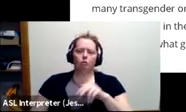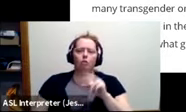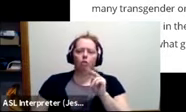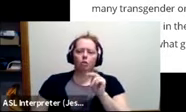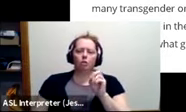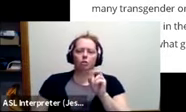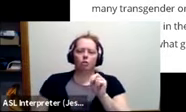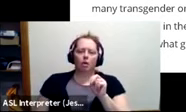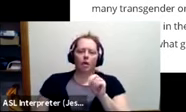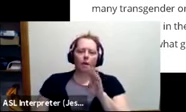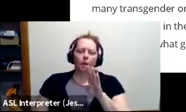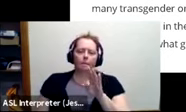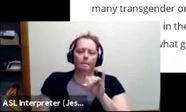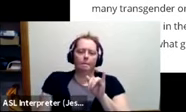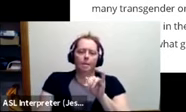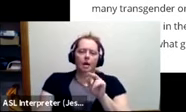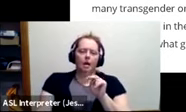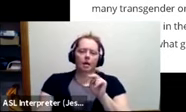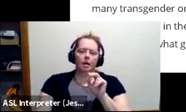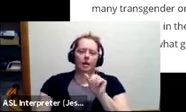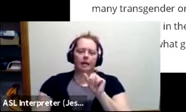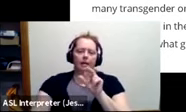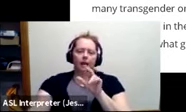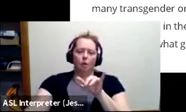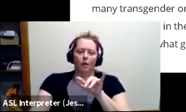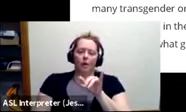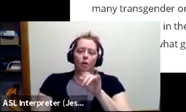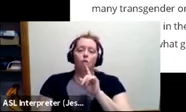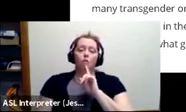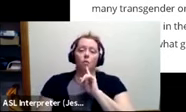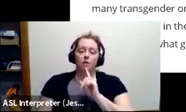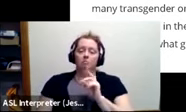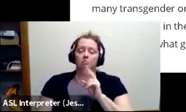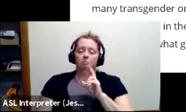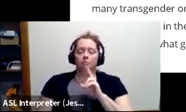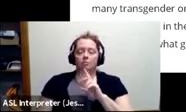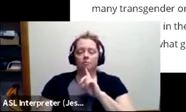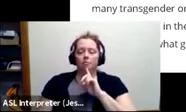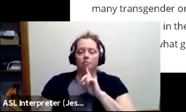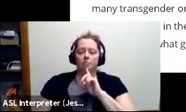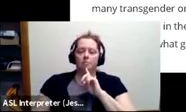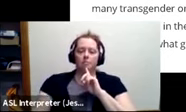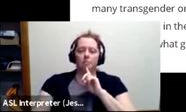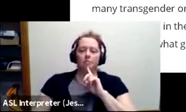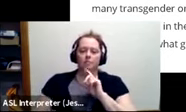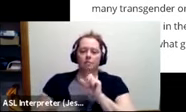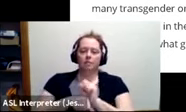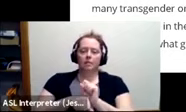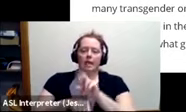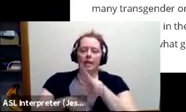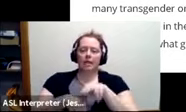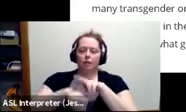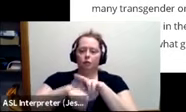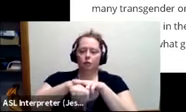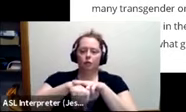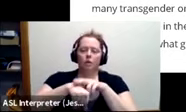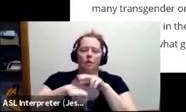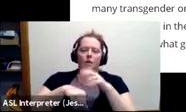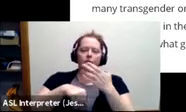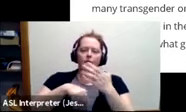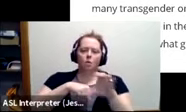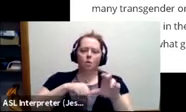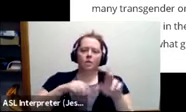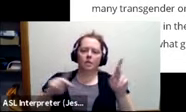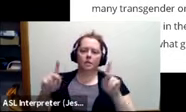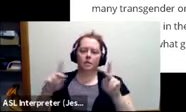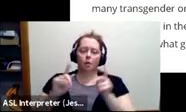non-binary. To not act on these feelings would be unnatural, forcing trans and non-binary people to hide who they are and causing